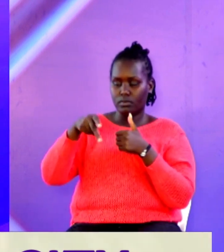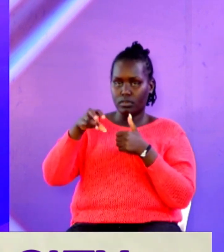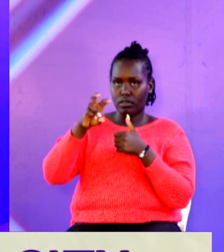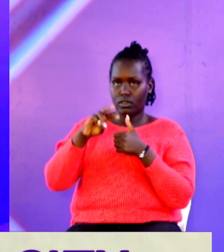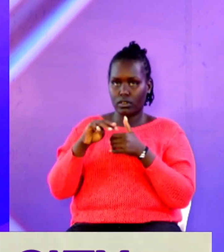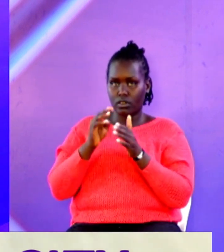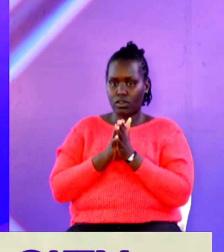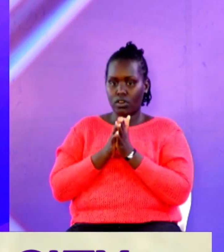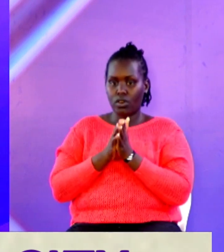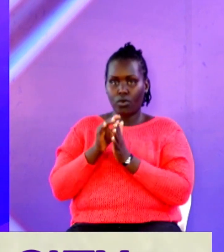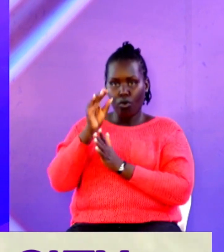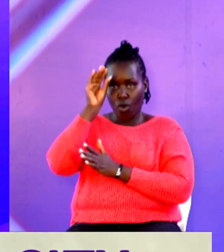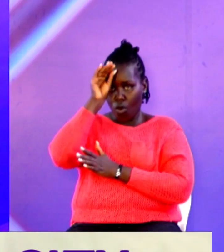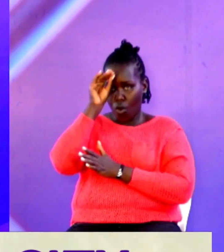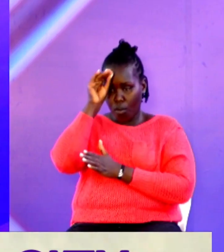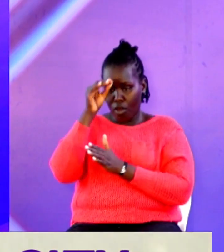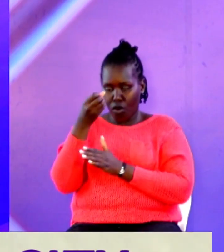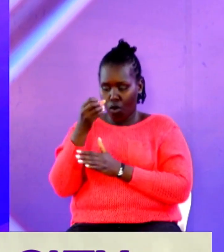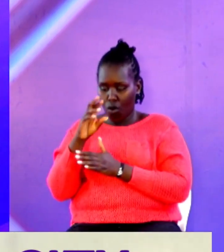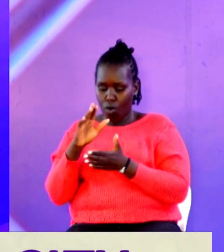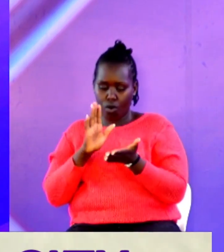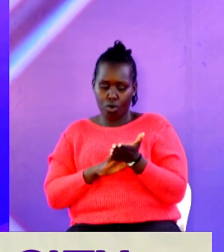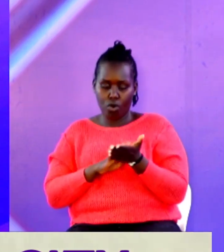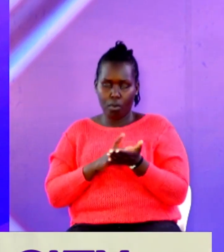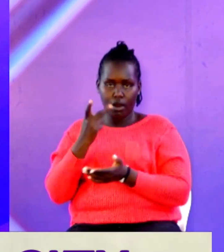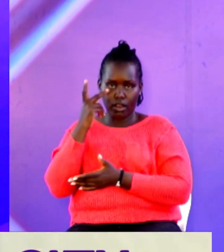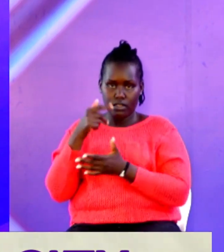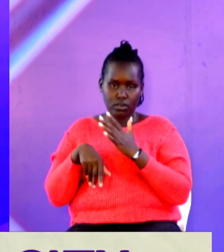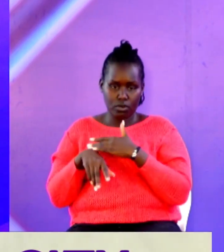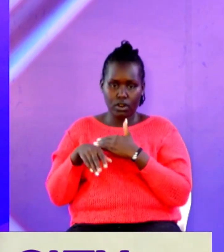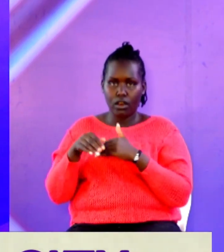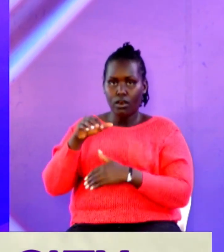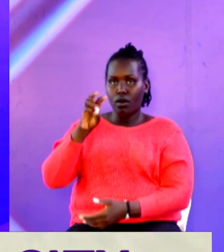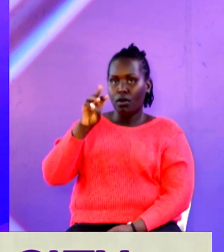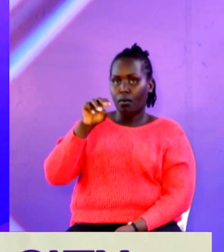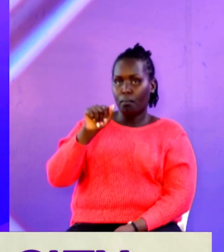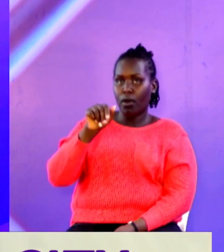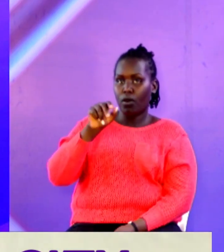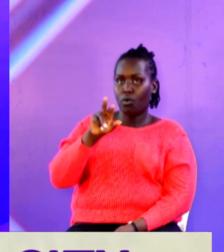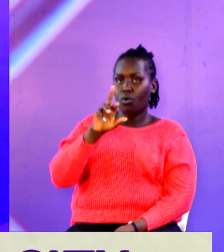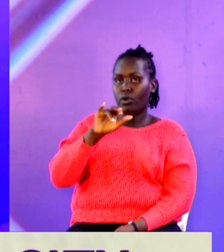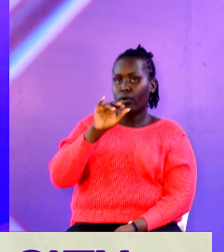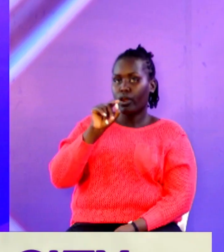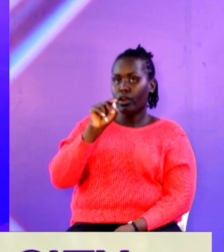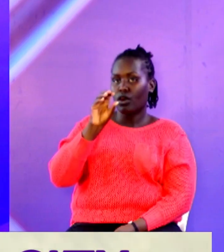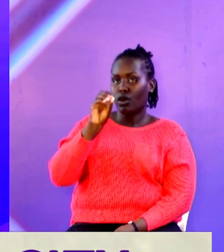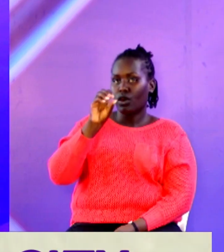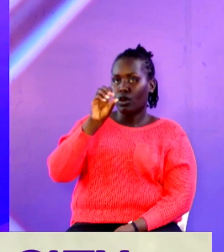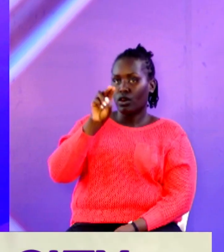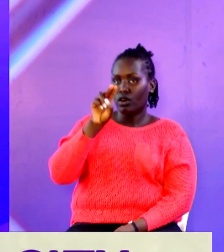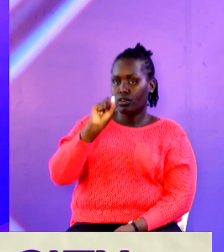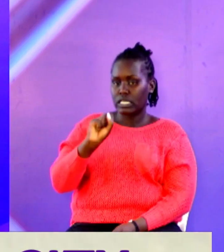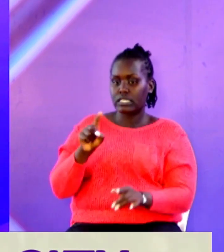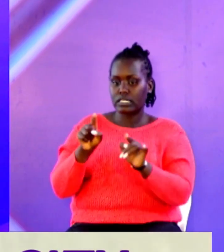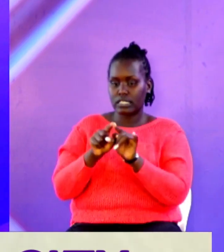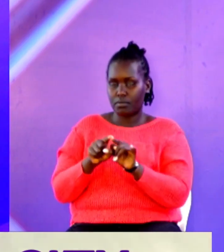Your general comment about this? Me, I see Mauritania. This looks like a